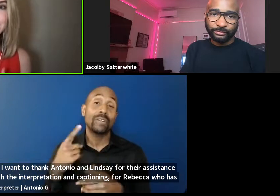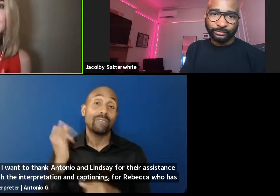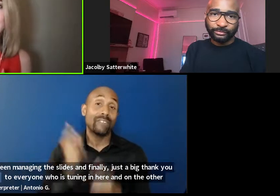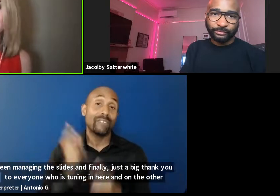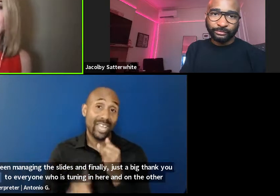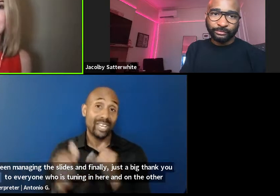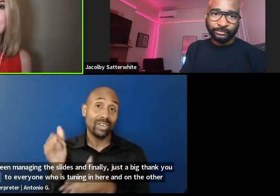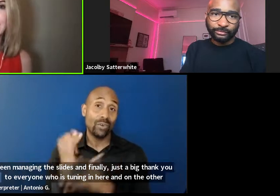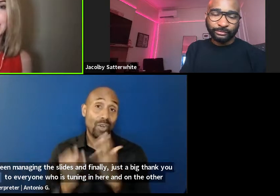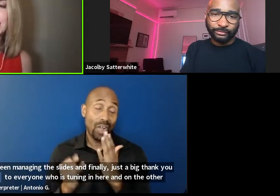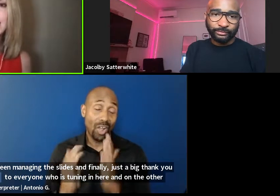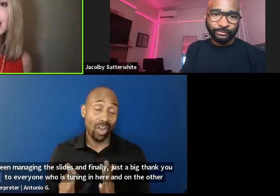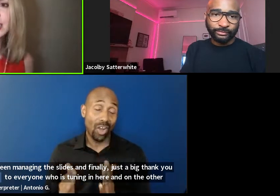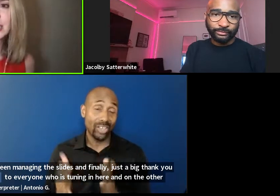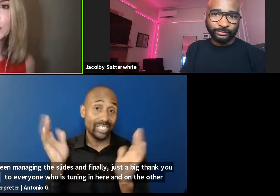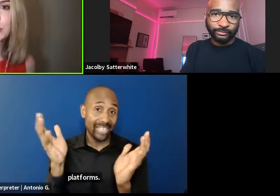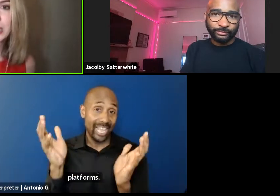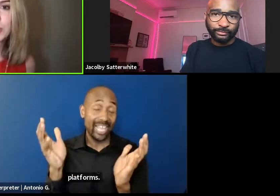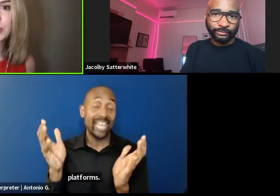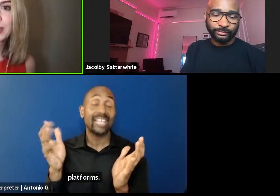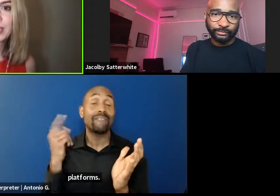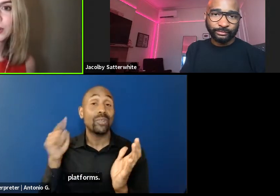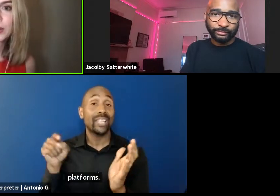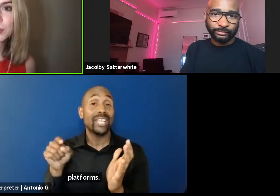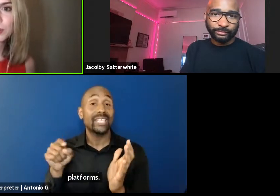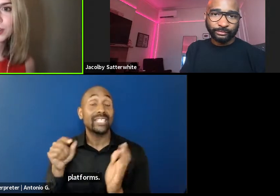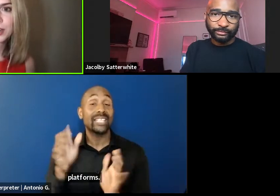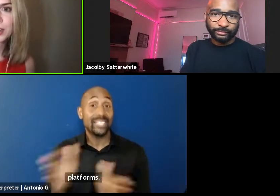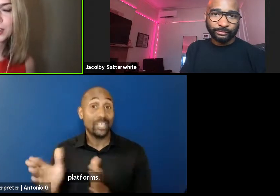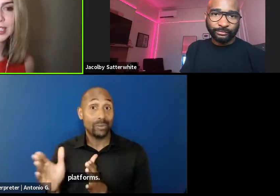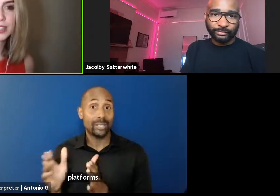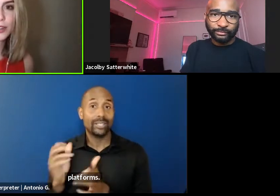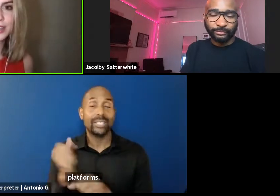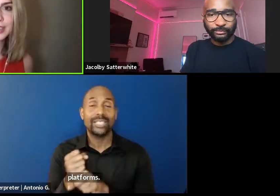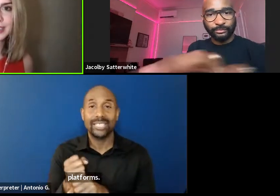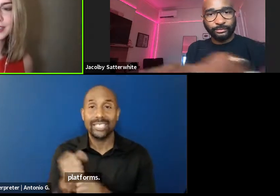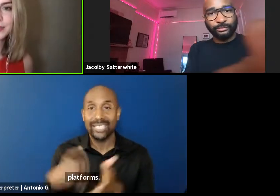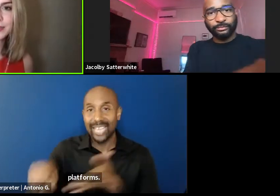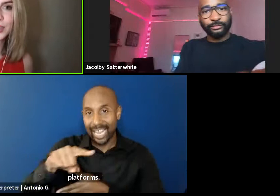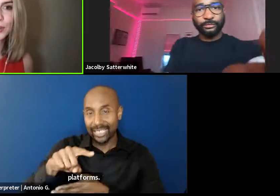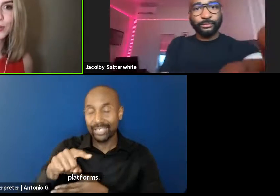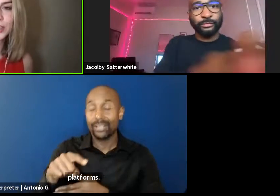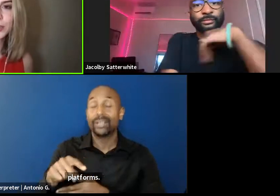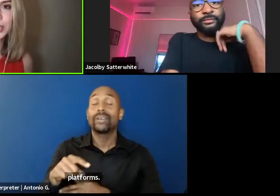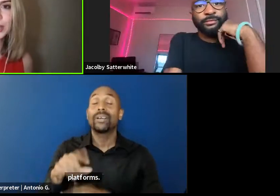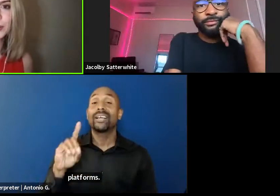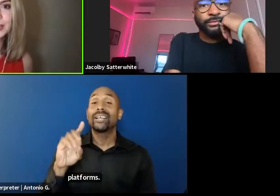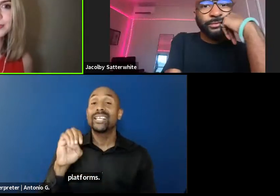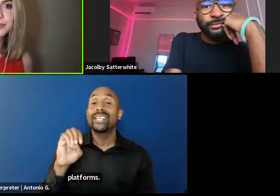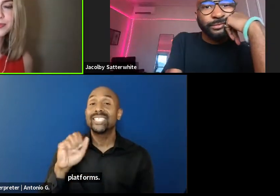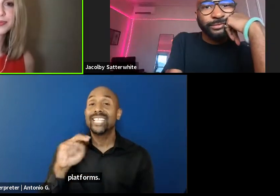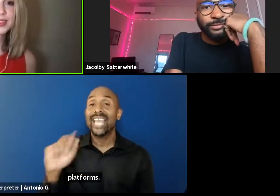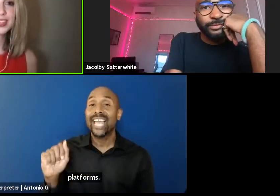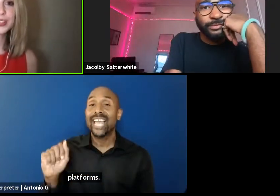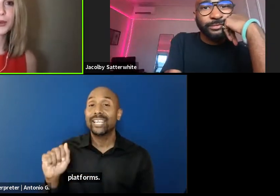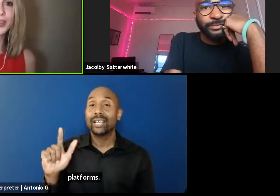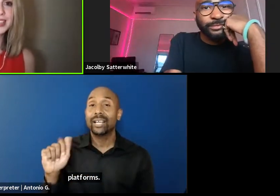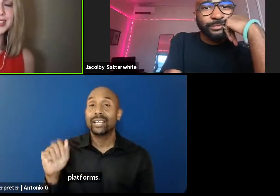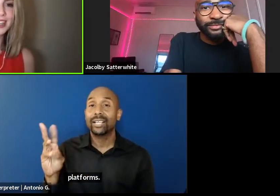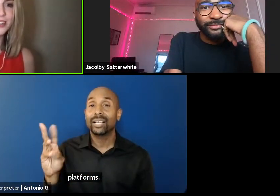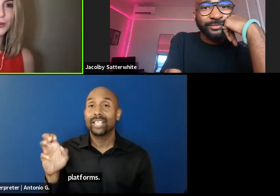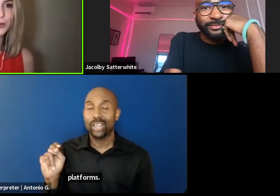of the season next Wednesday. It will be with the incredible photographer, Deanna Lawson. So that should be a great one.